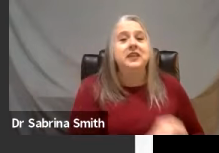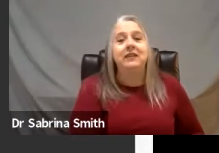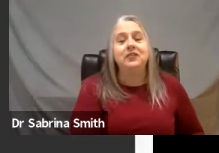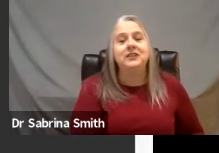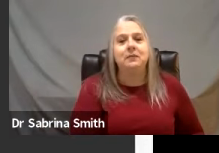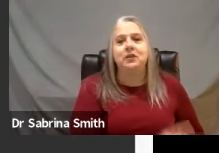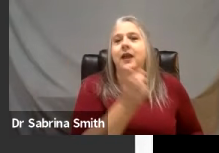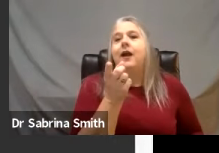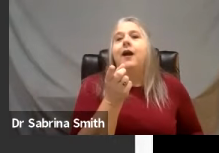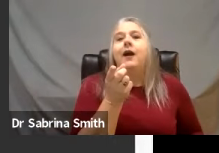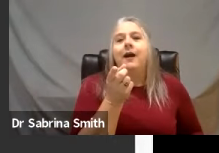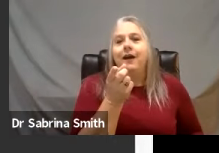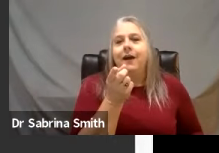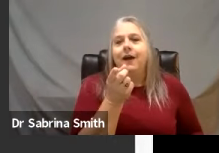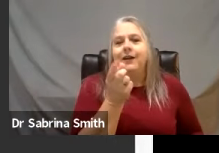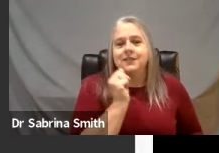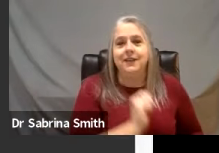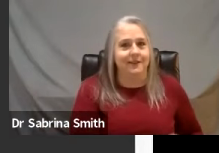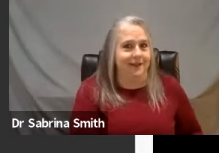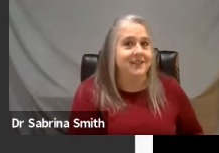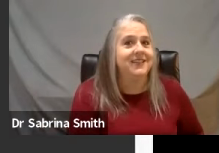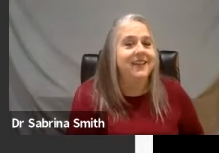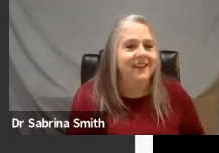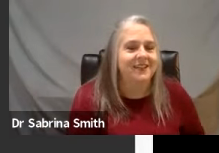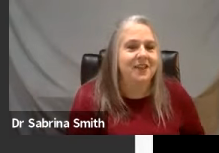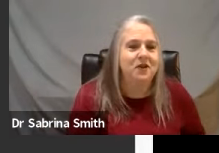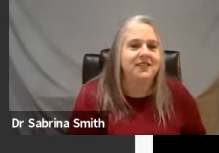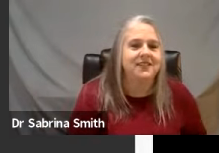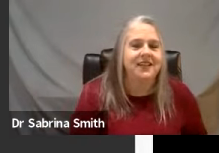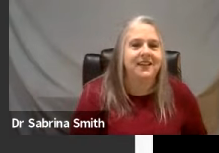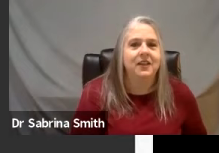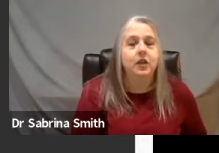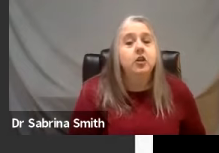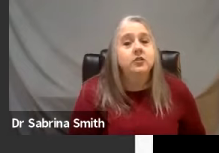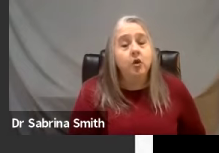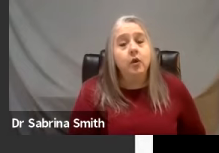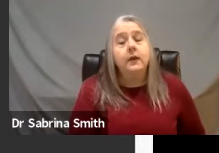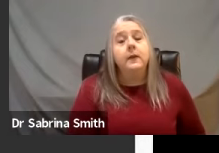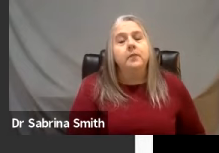soon as I give you the example, you're like, oh, I see it, I see that processing.